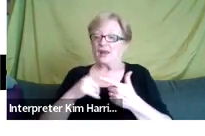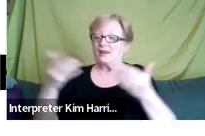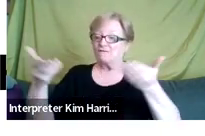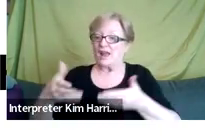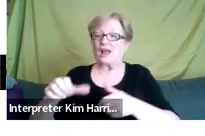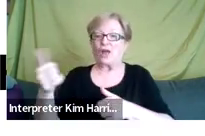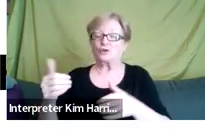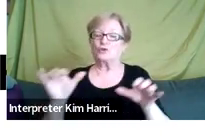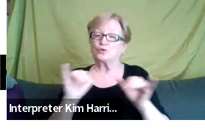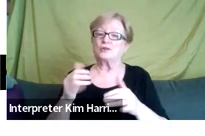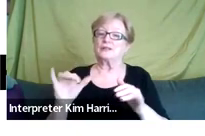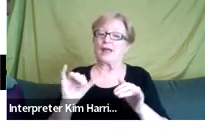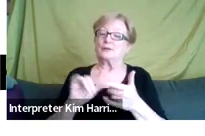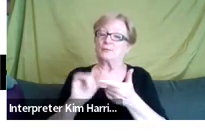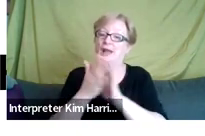same. I love that.